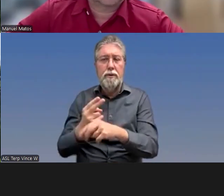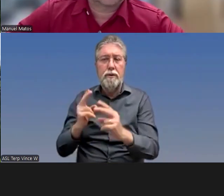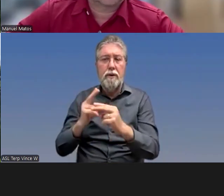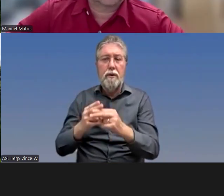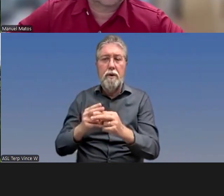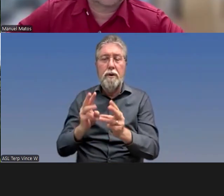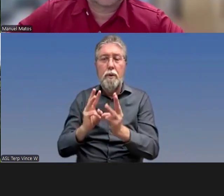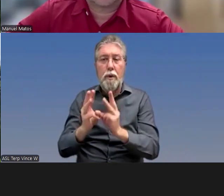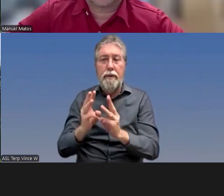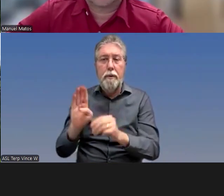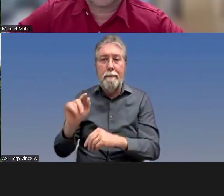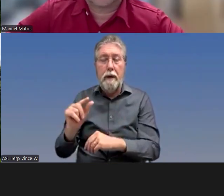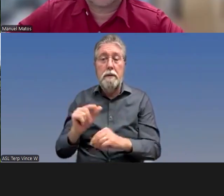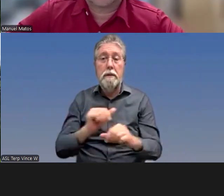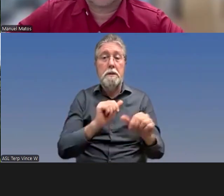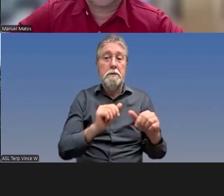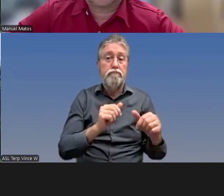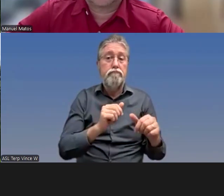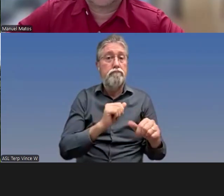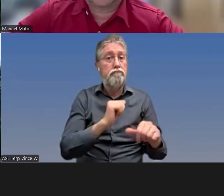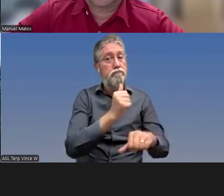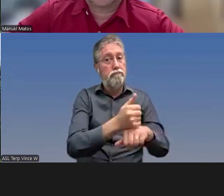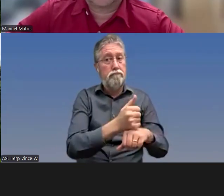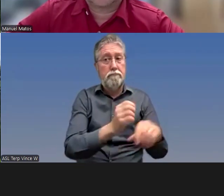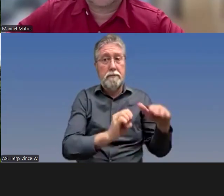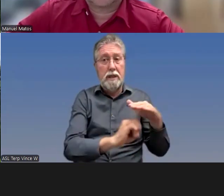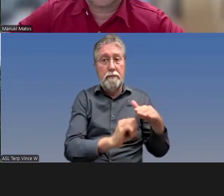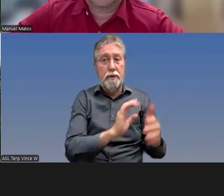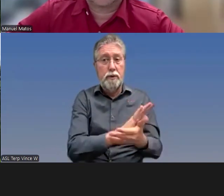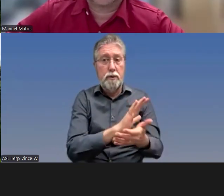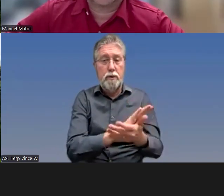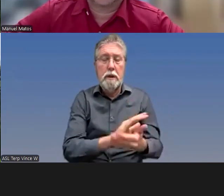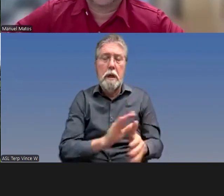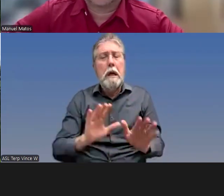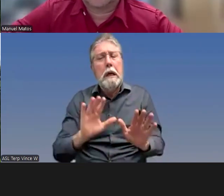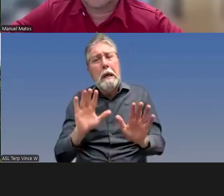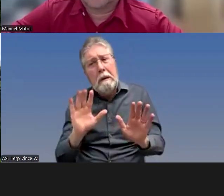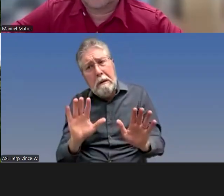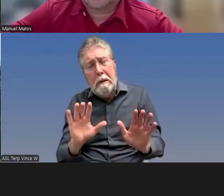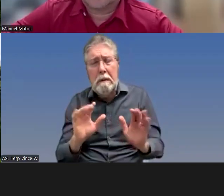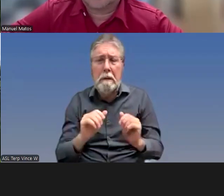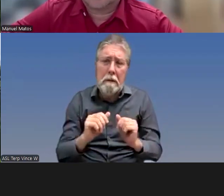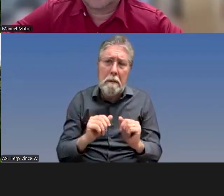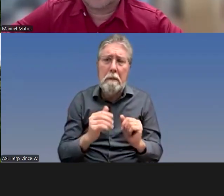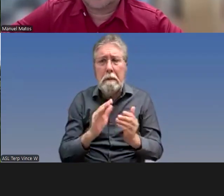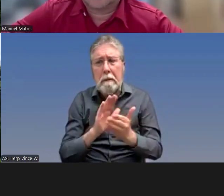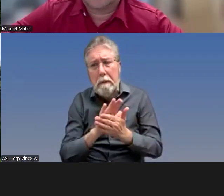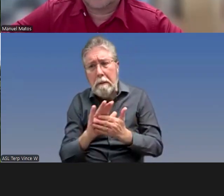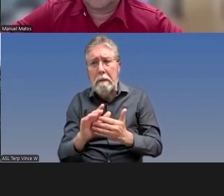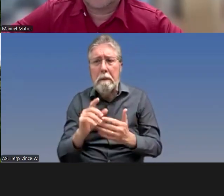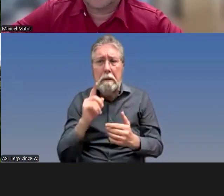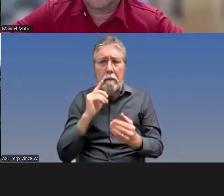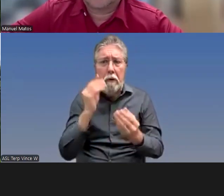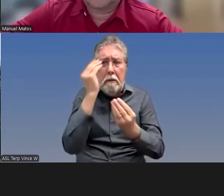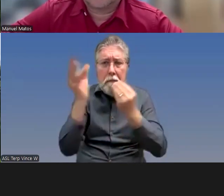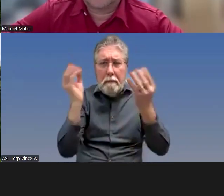elementary schools and so forth. And that's great for awareness and so forth. But what ends up happening is you're picking